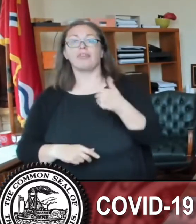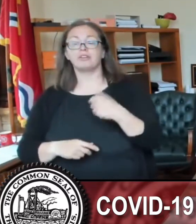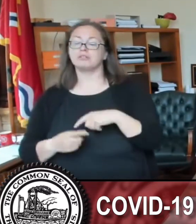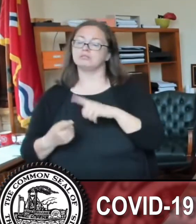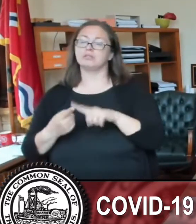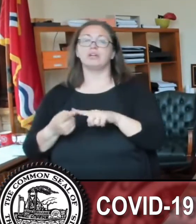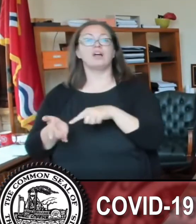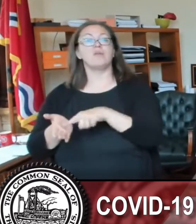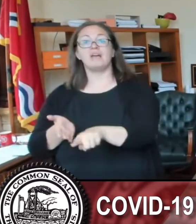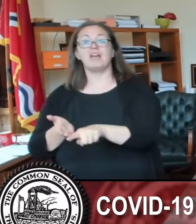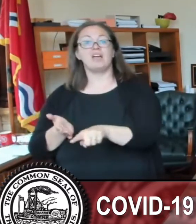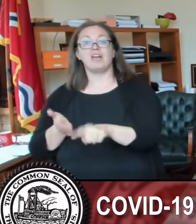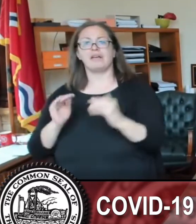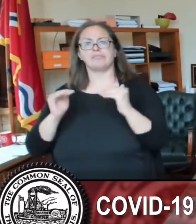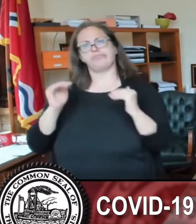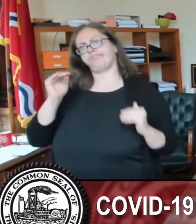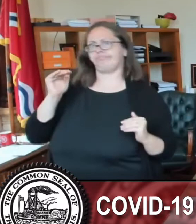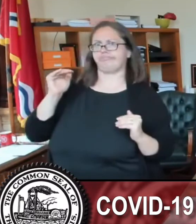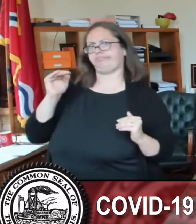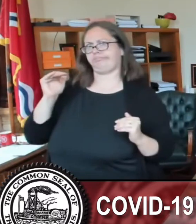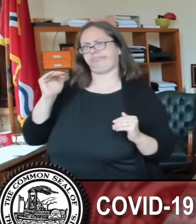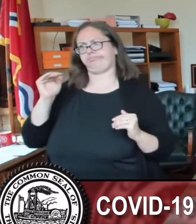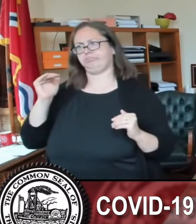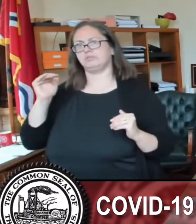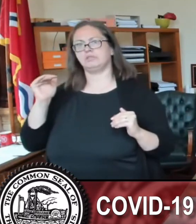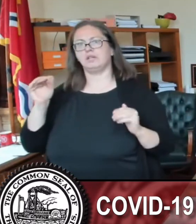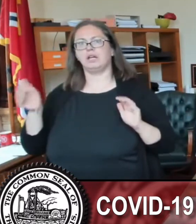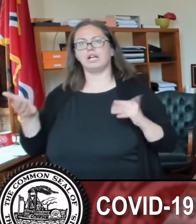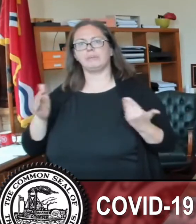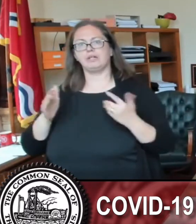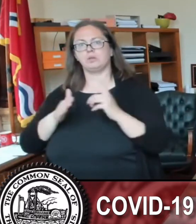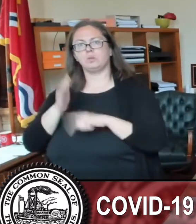pay is not as competitive as it should be.